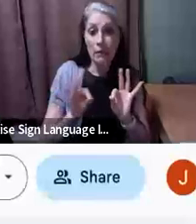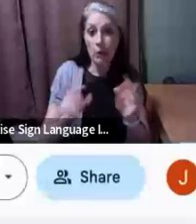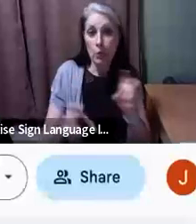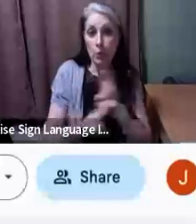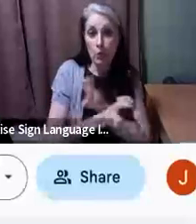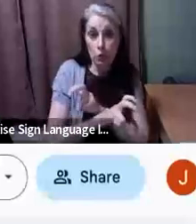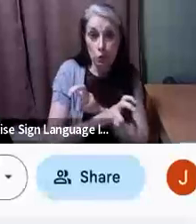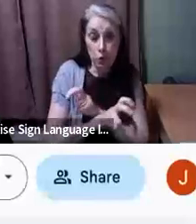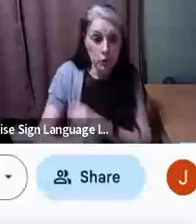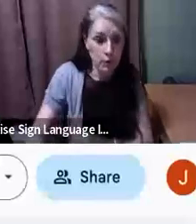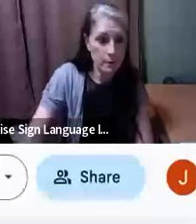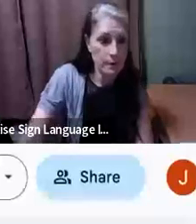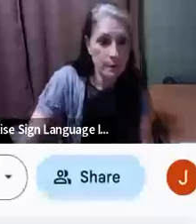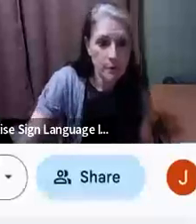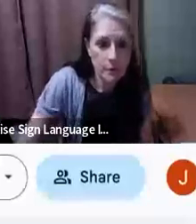a second too.